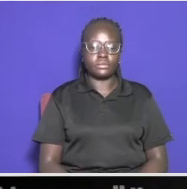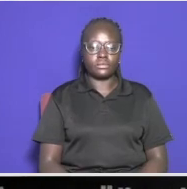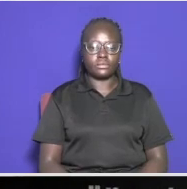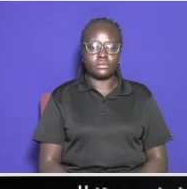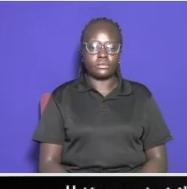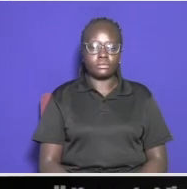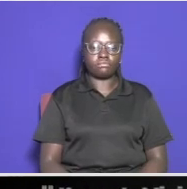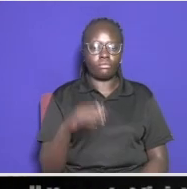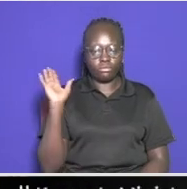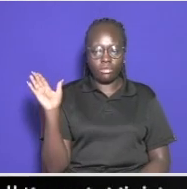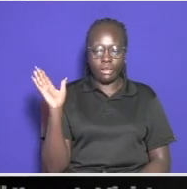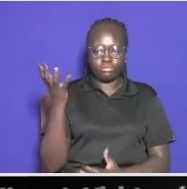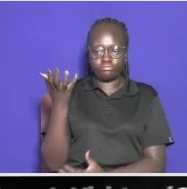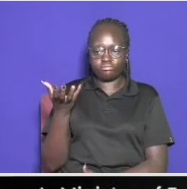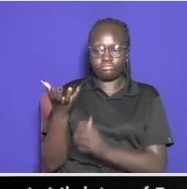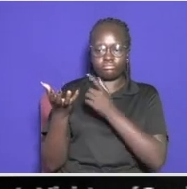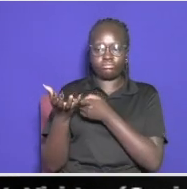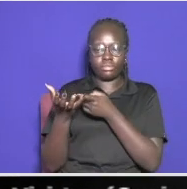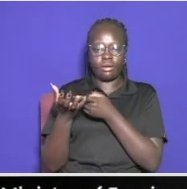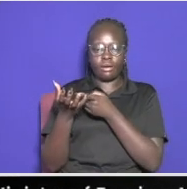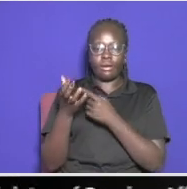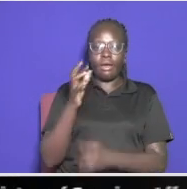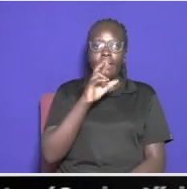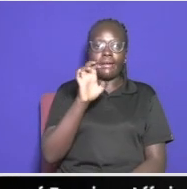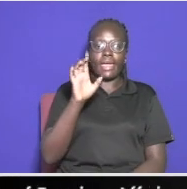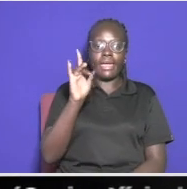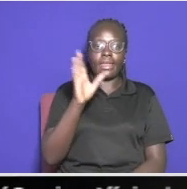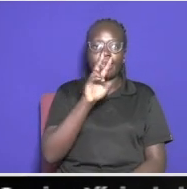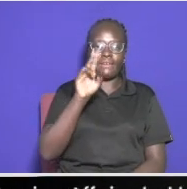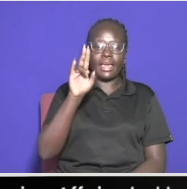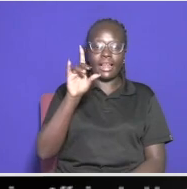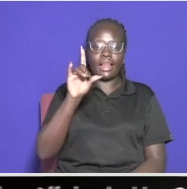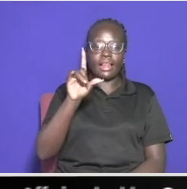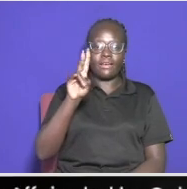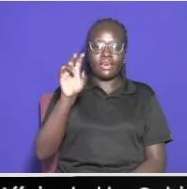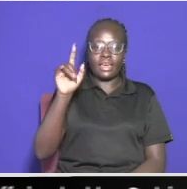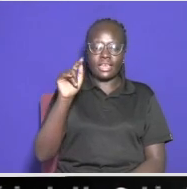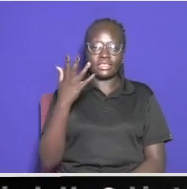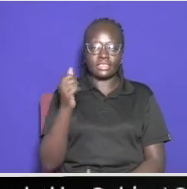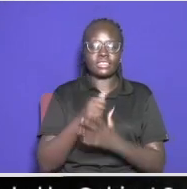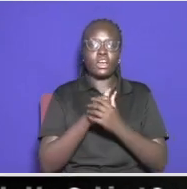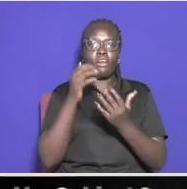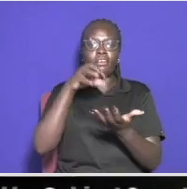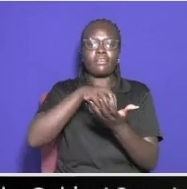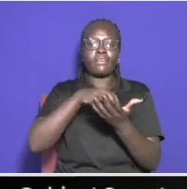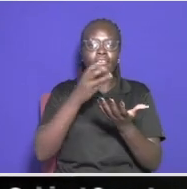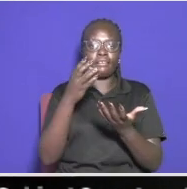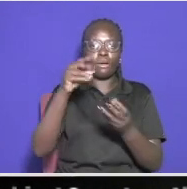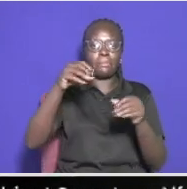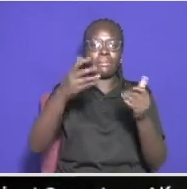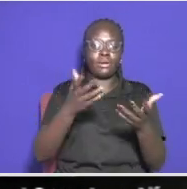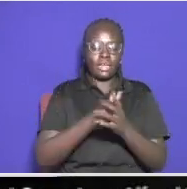This is red velvet crumbs. So you just decorate. My hands are clean. You can do this with